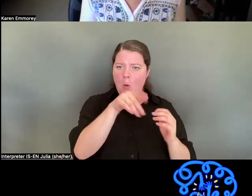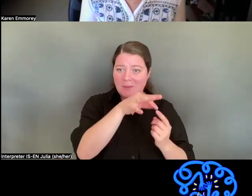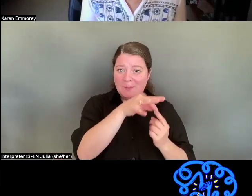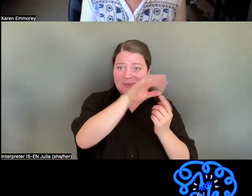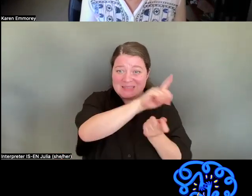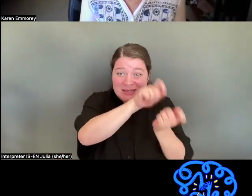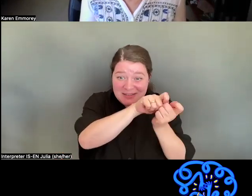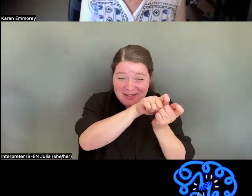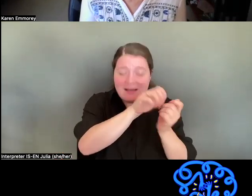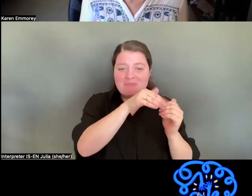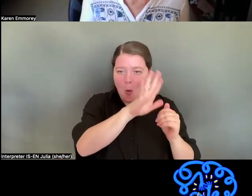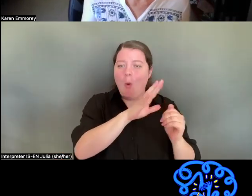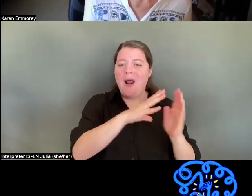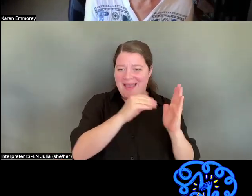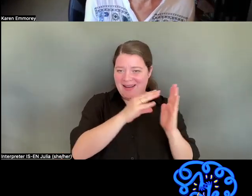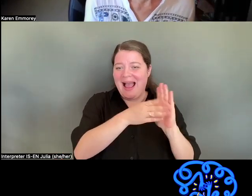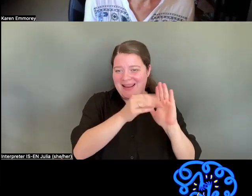be depicted.